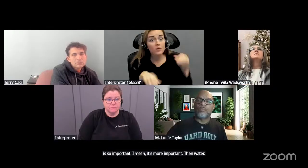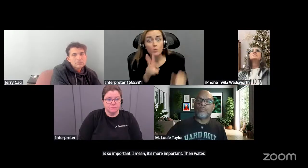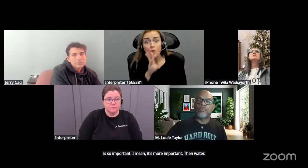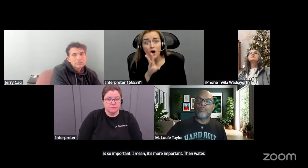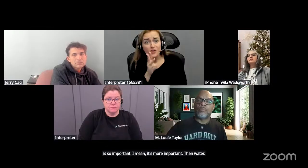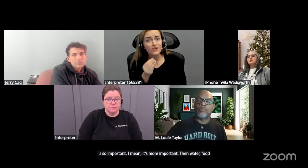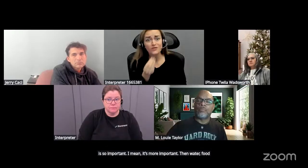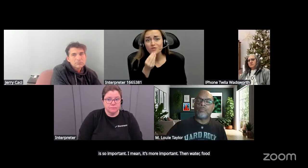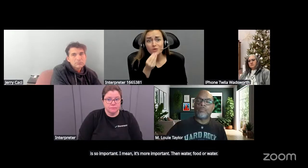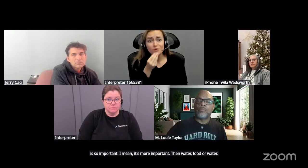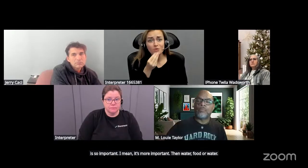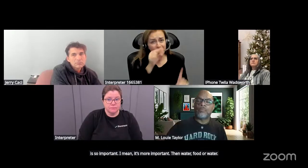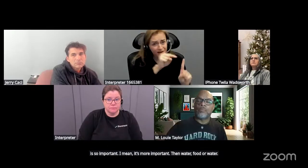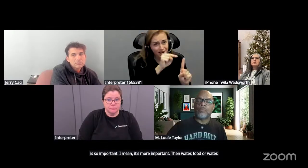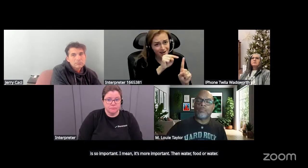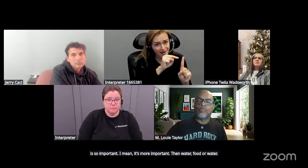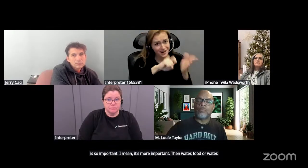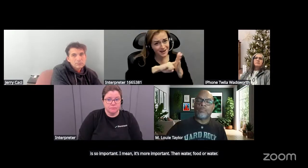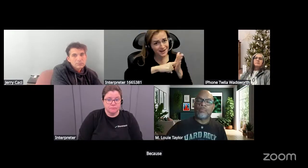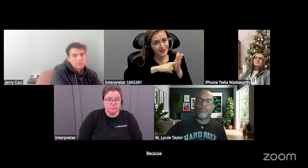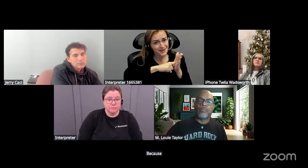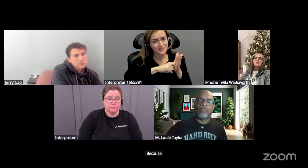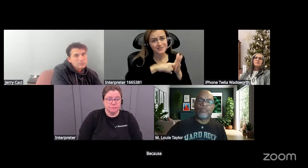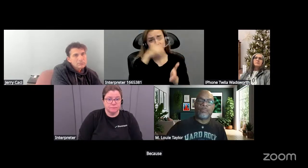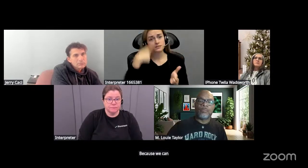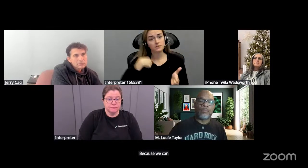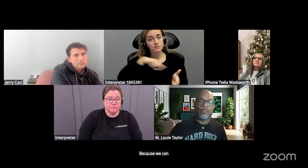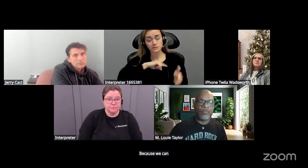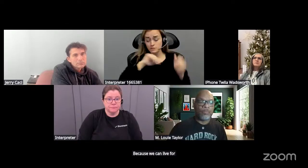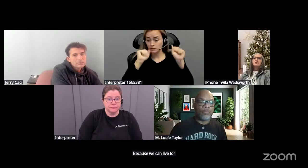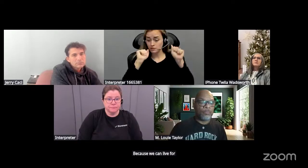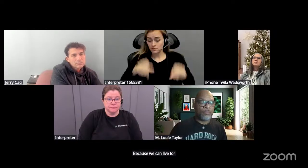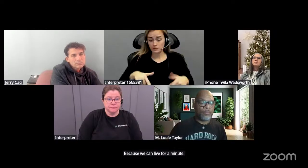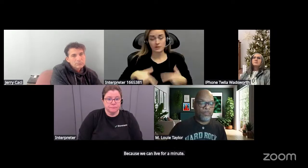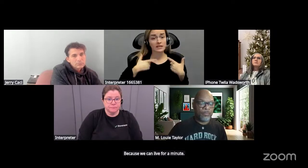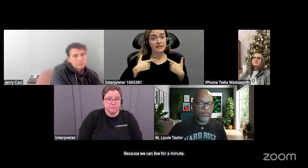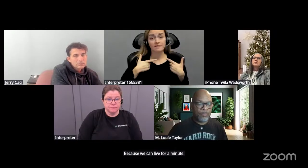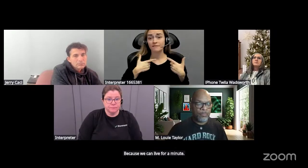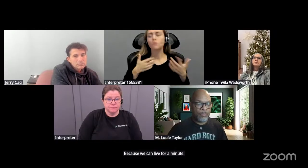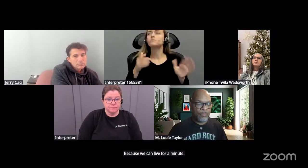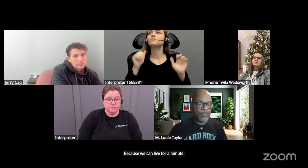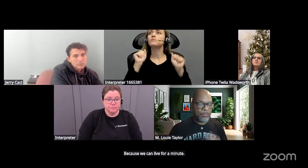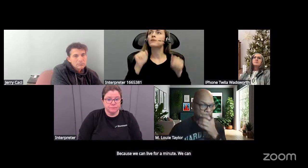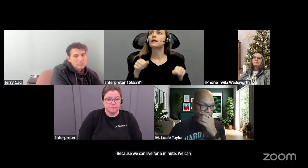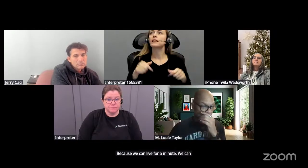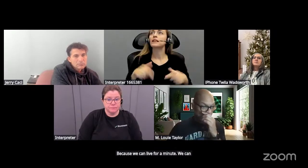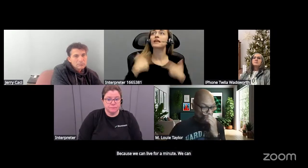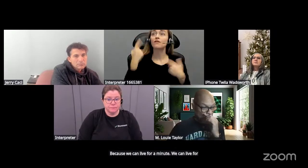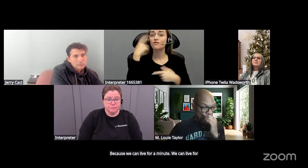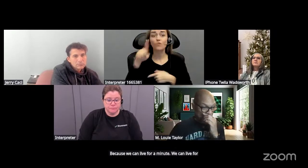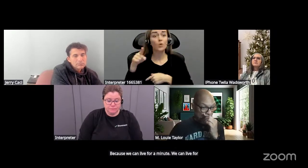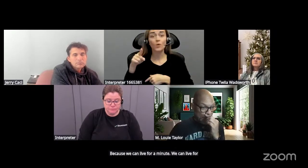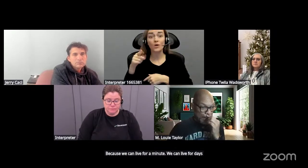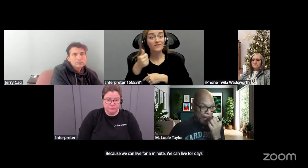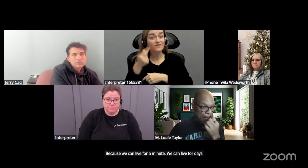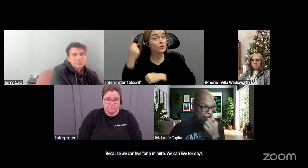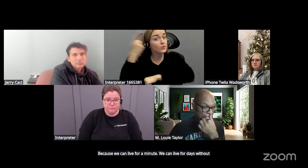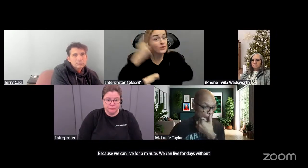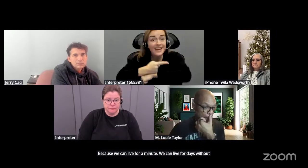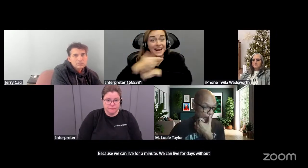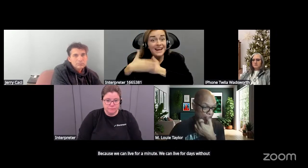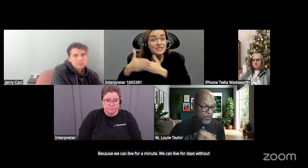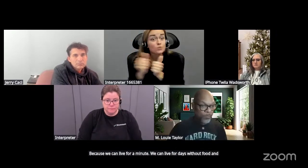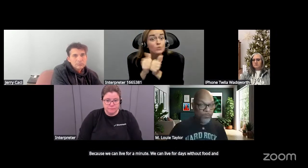or water, because we can live for a minute or we can live for days without food